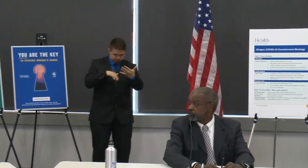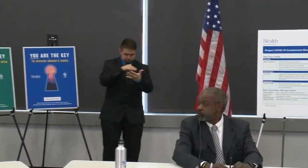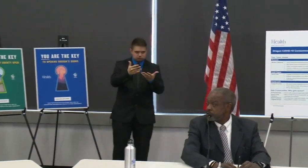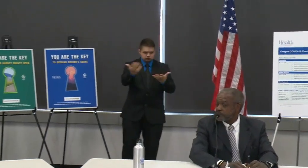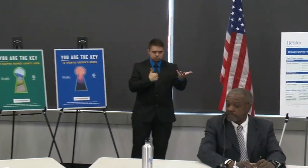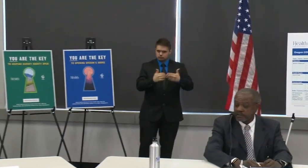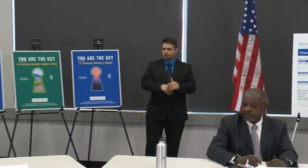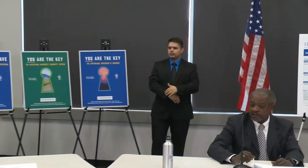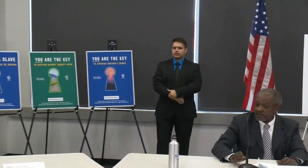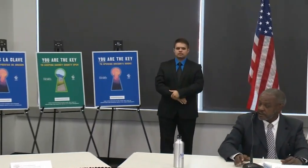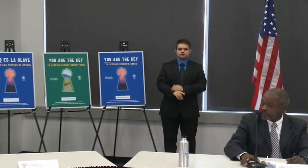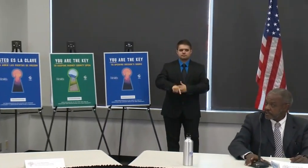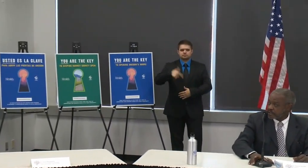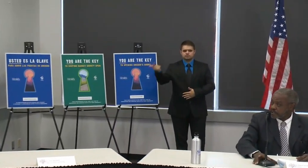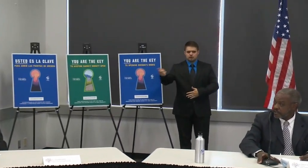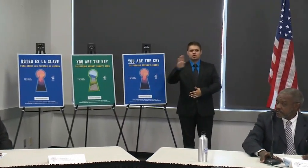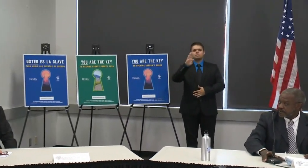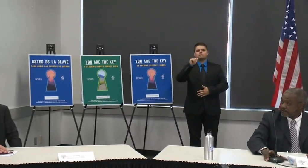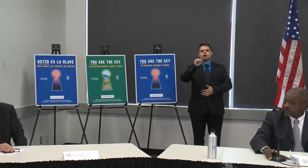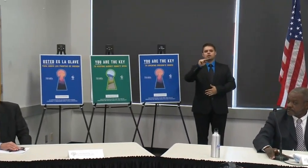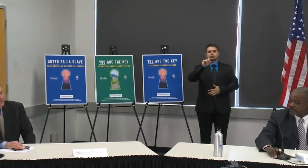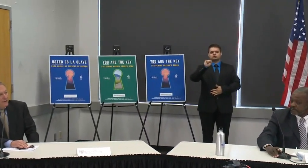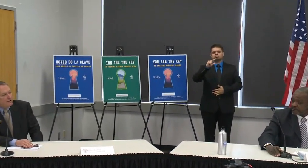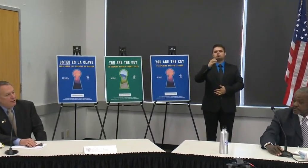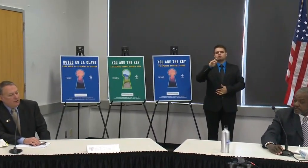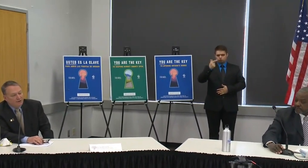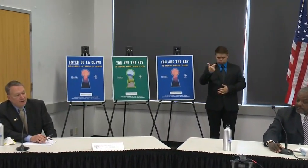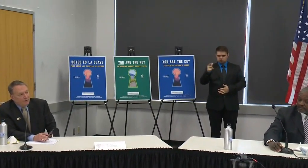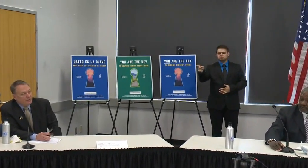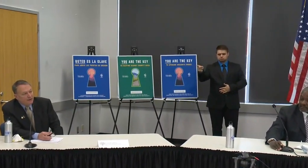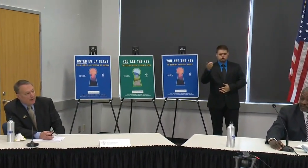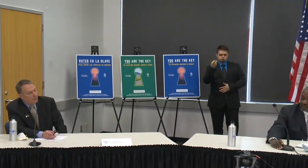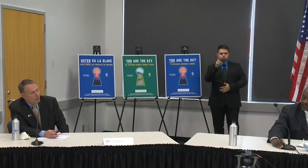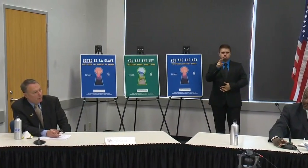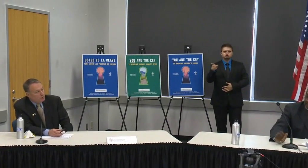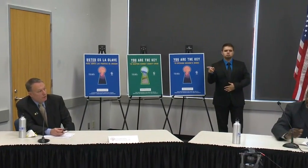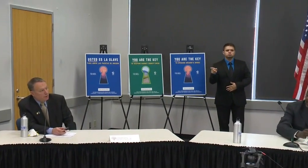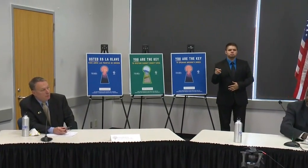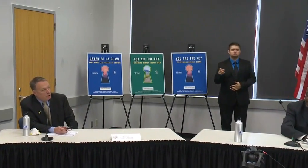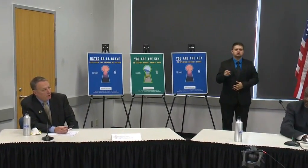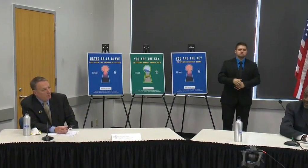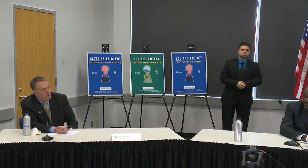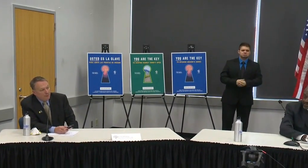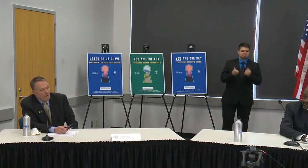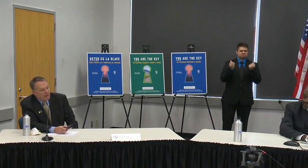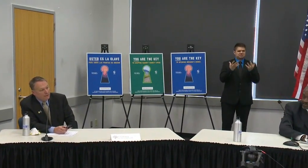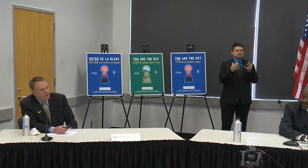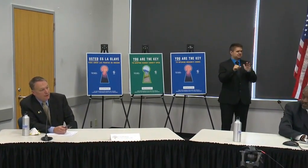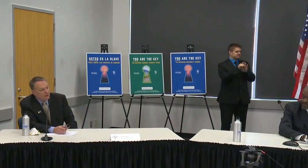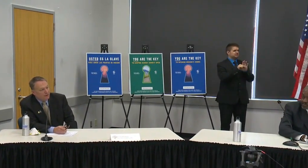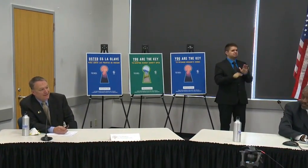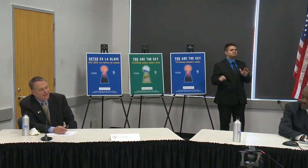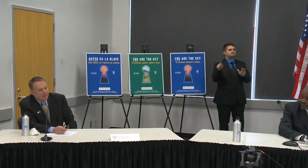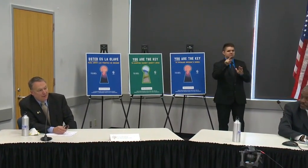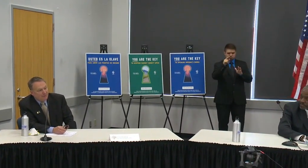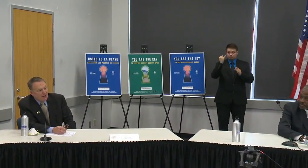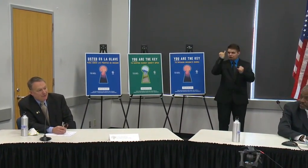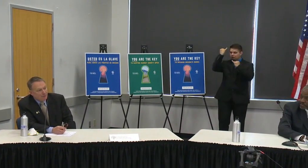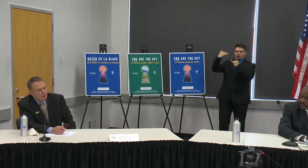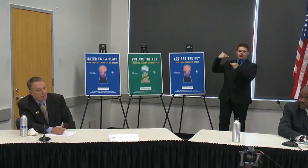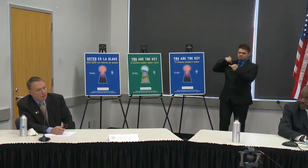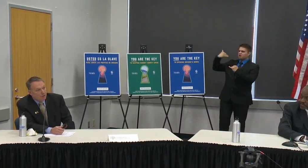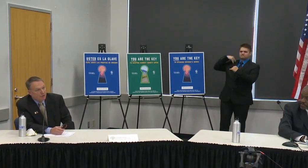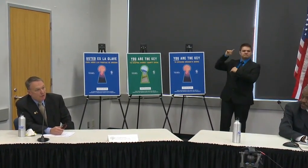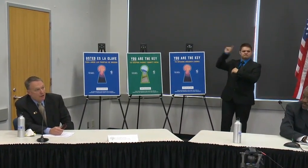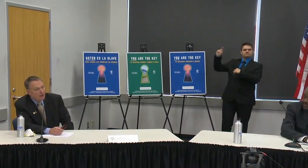this david bangsburg thank you for the question i think many states are considering the same approach and making plans i think this is the best